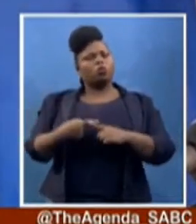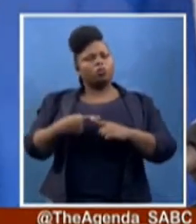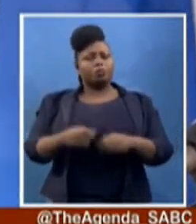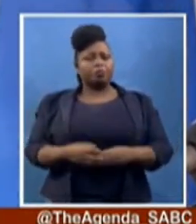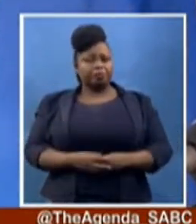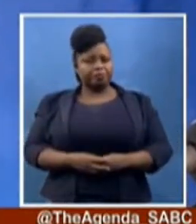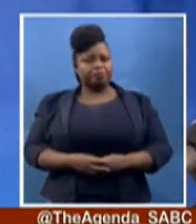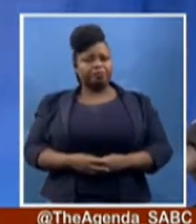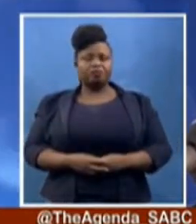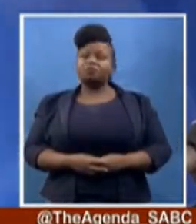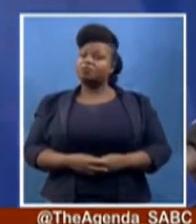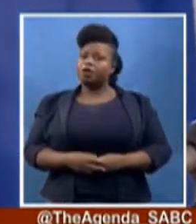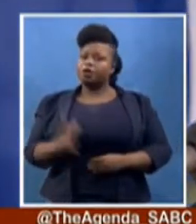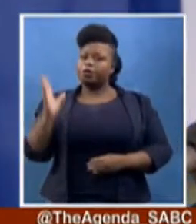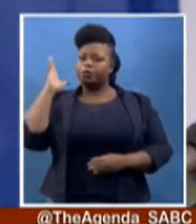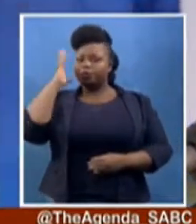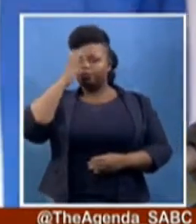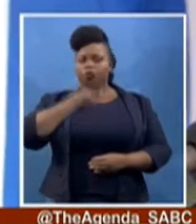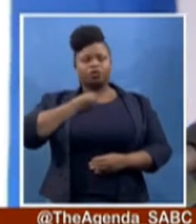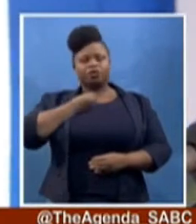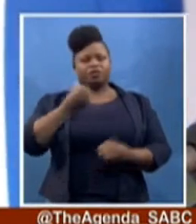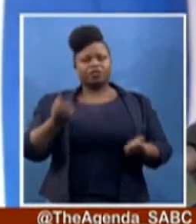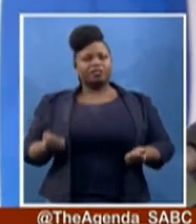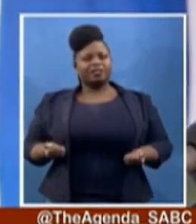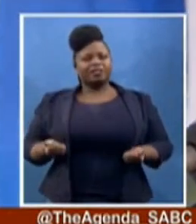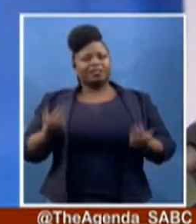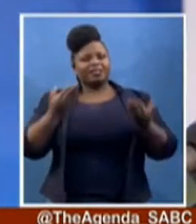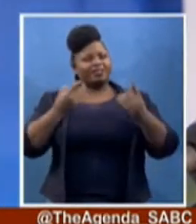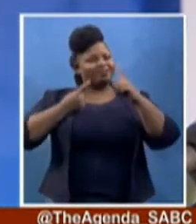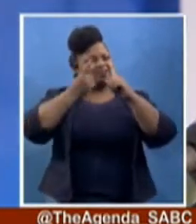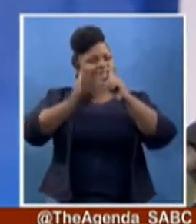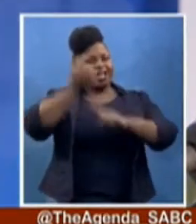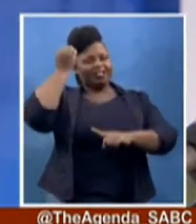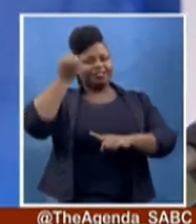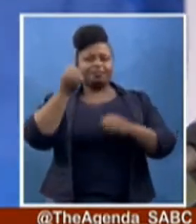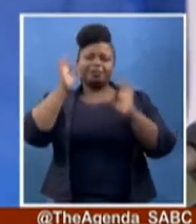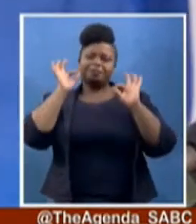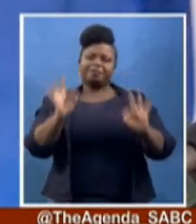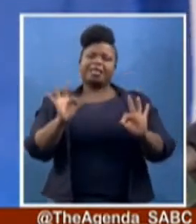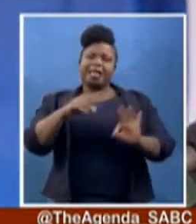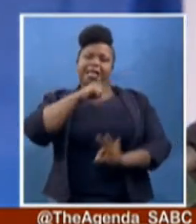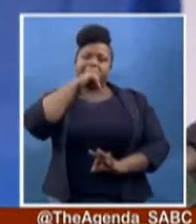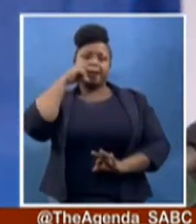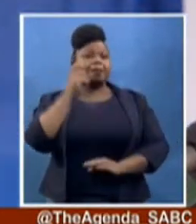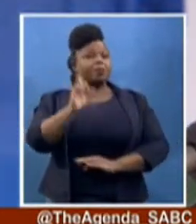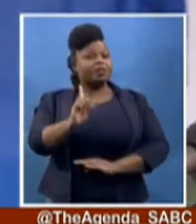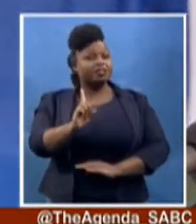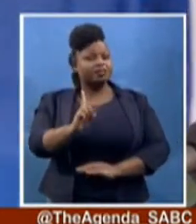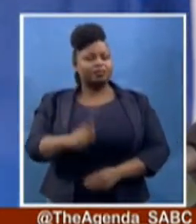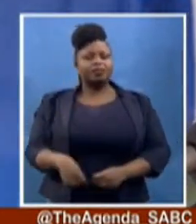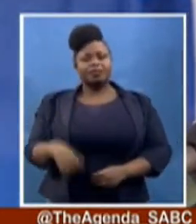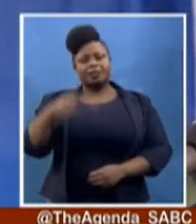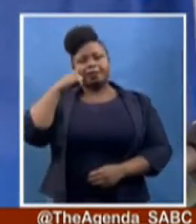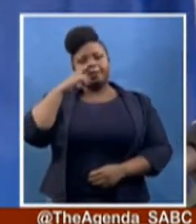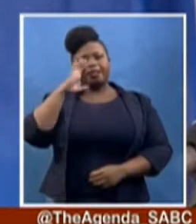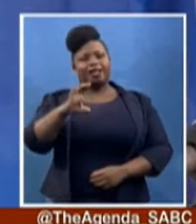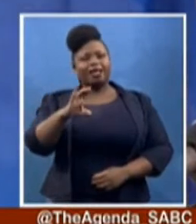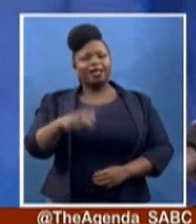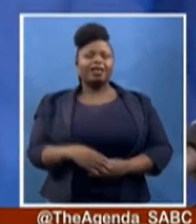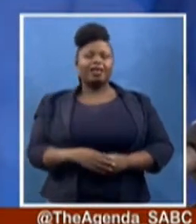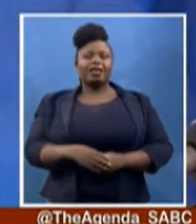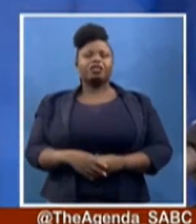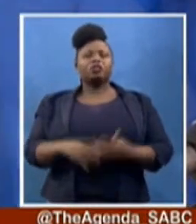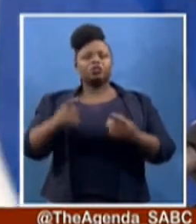delivery achievement is officially named the Charlotte Maxeke Treatment Center. The Department of